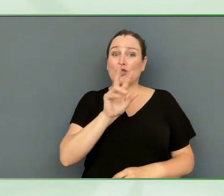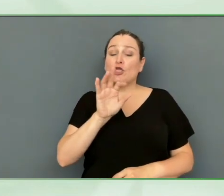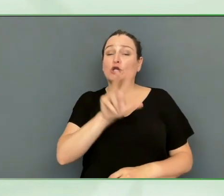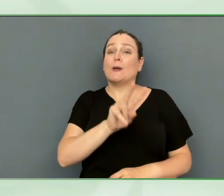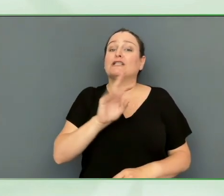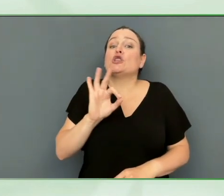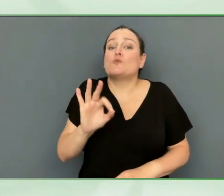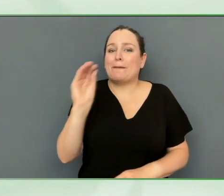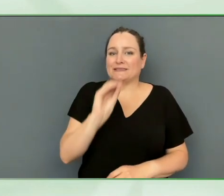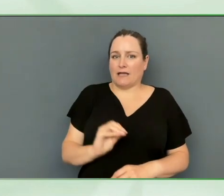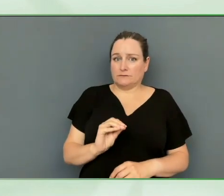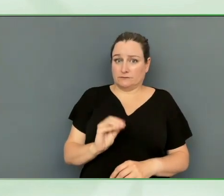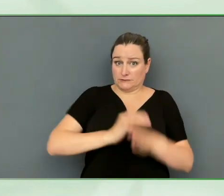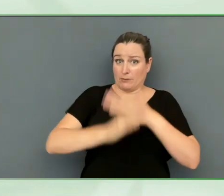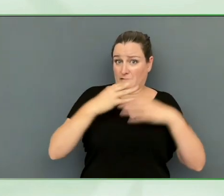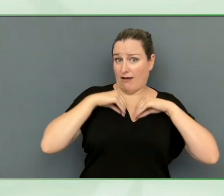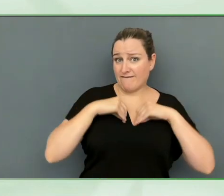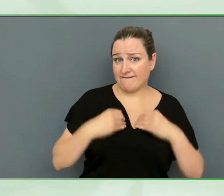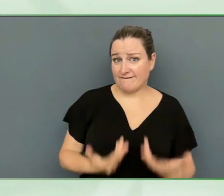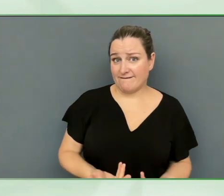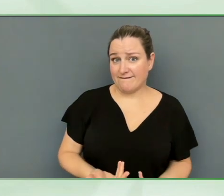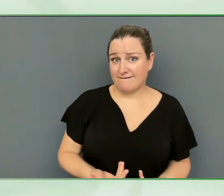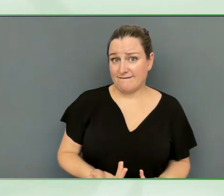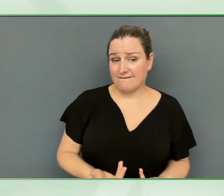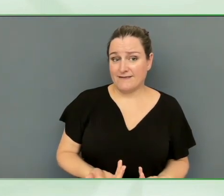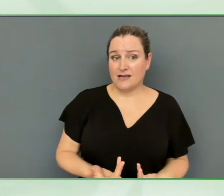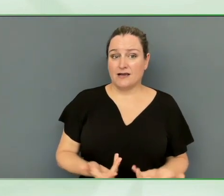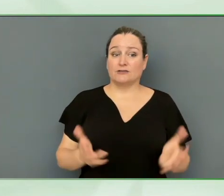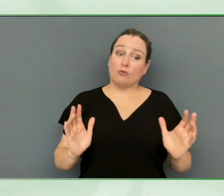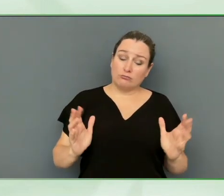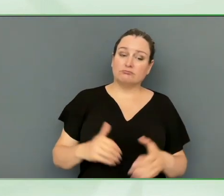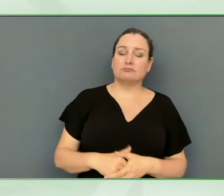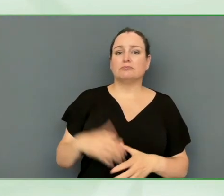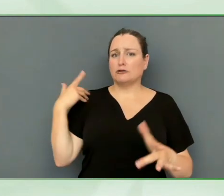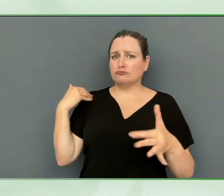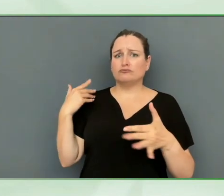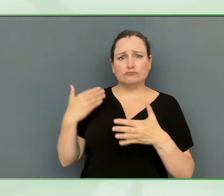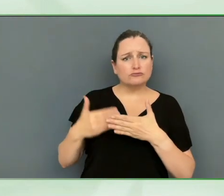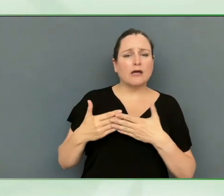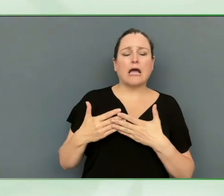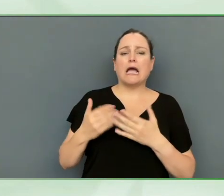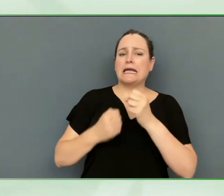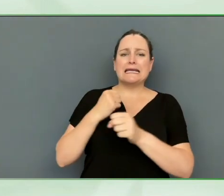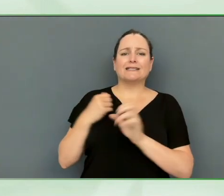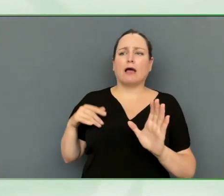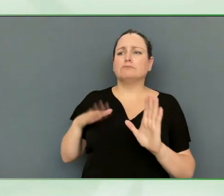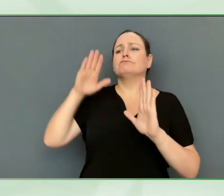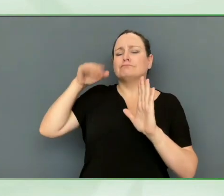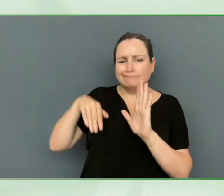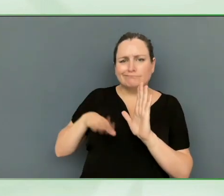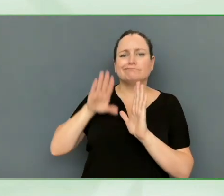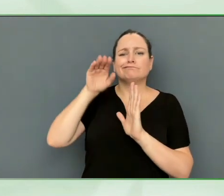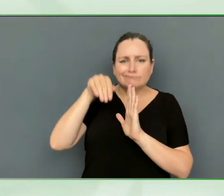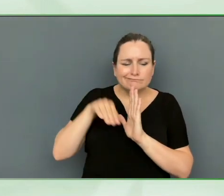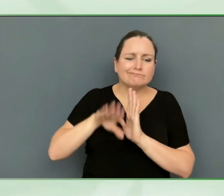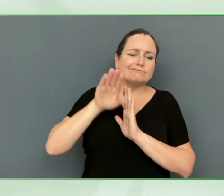accomplishment. But like I've said, it has wavered over the years. Certain administration takes it